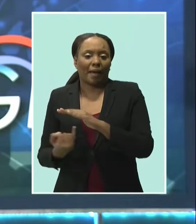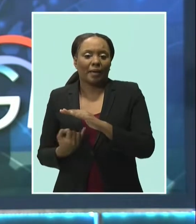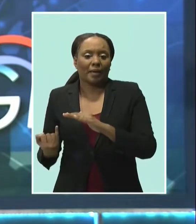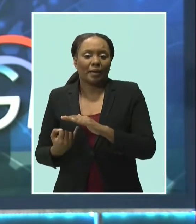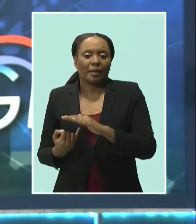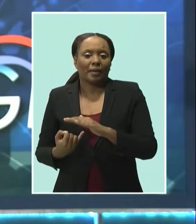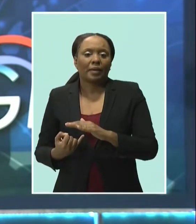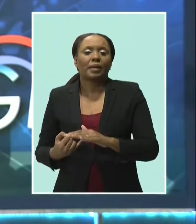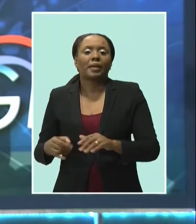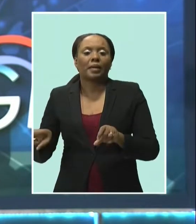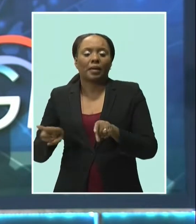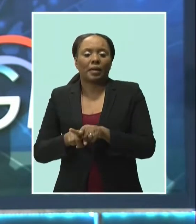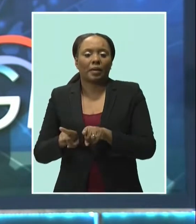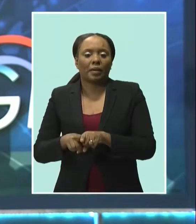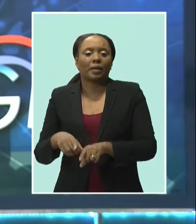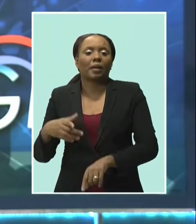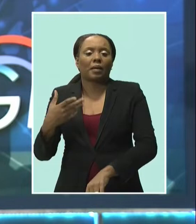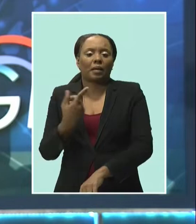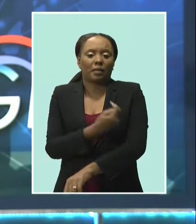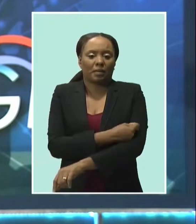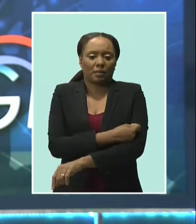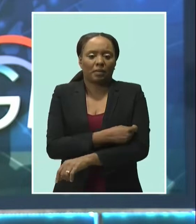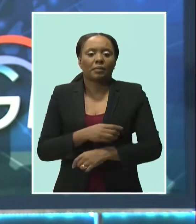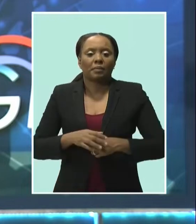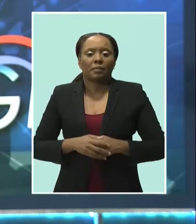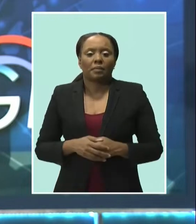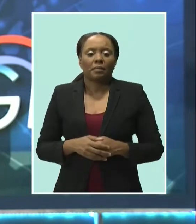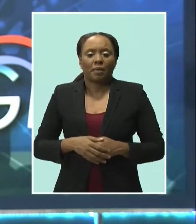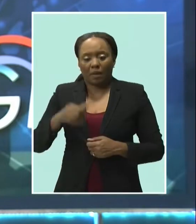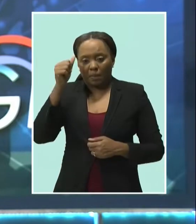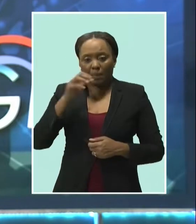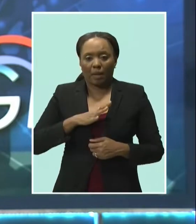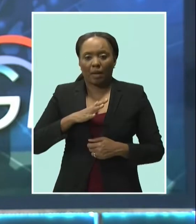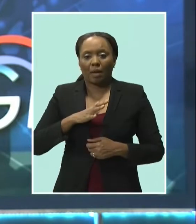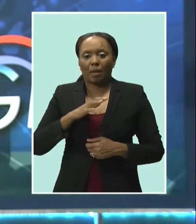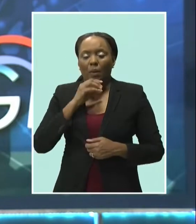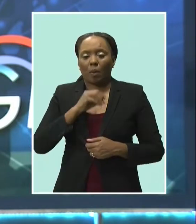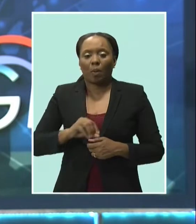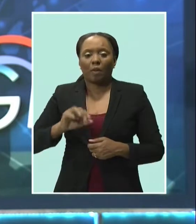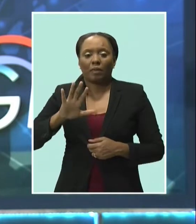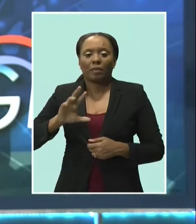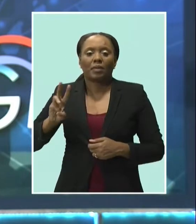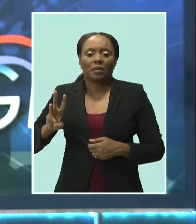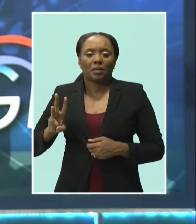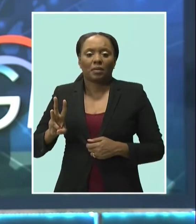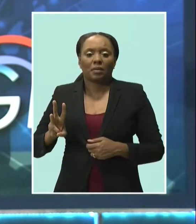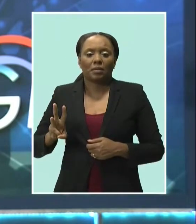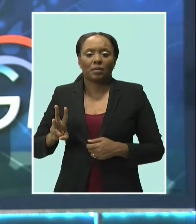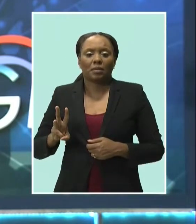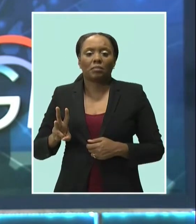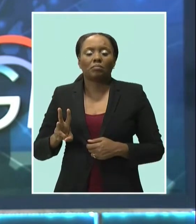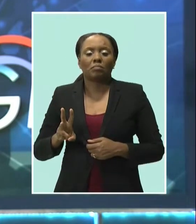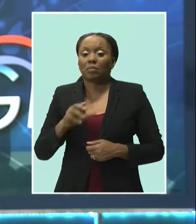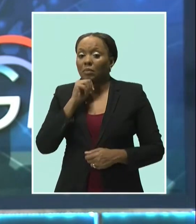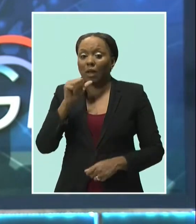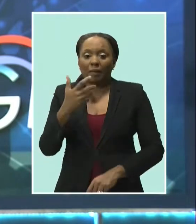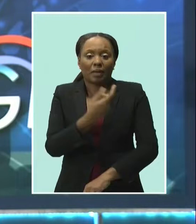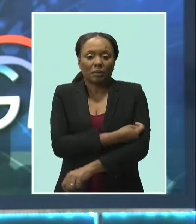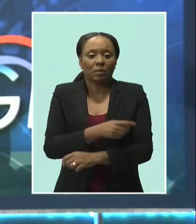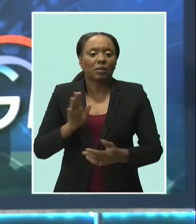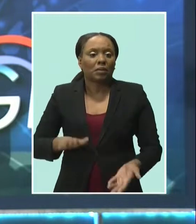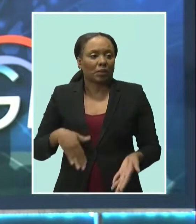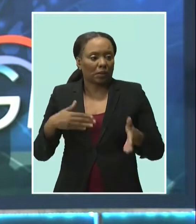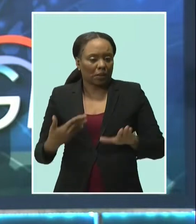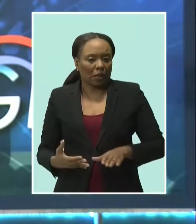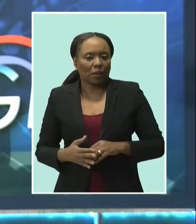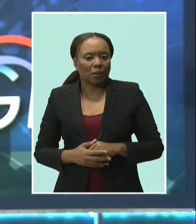facility, where he spent 8 days. He was fully vaccinated. Additionally, a 56-year-old man who was unvaccinated succumbed